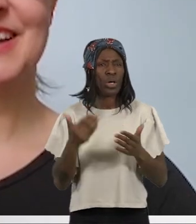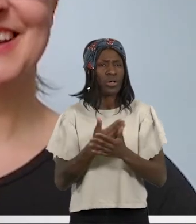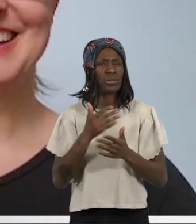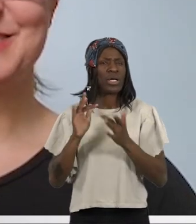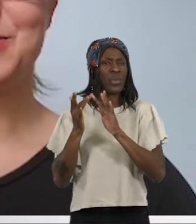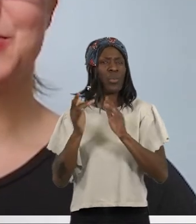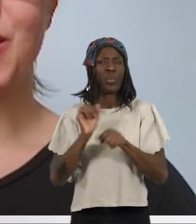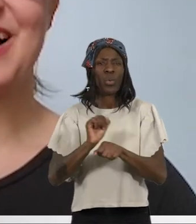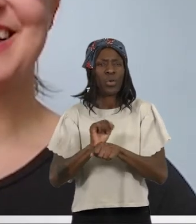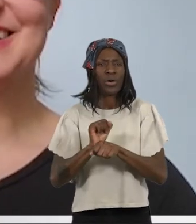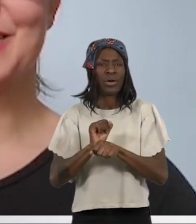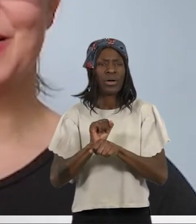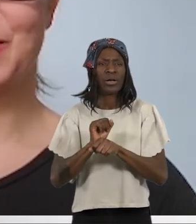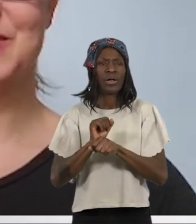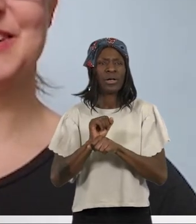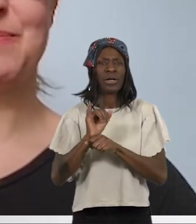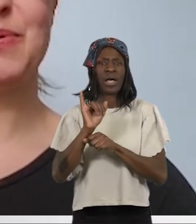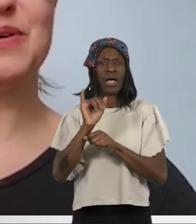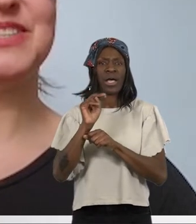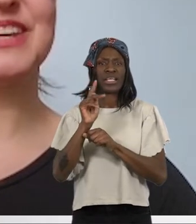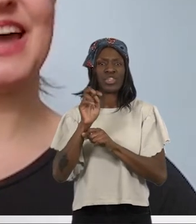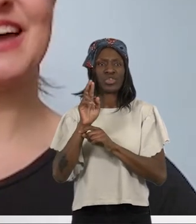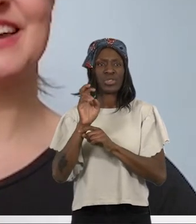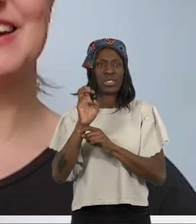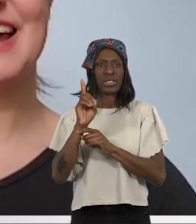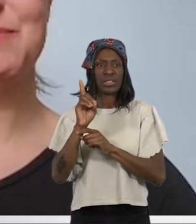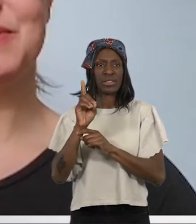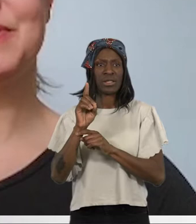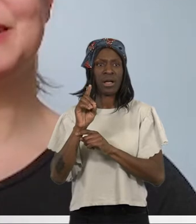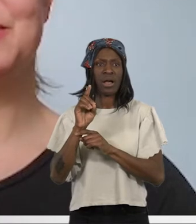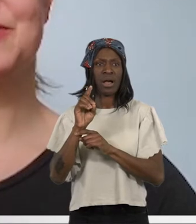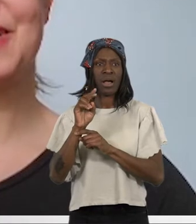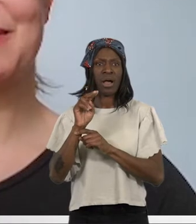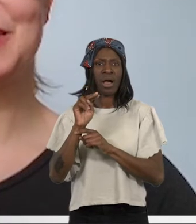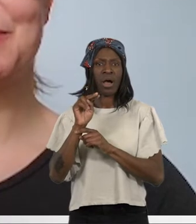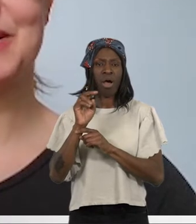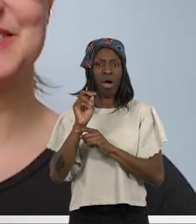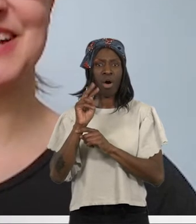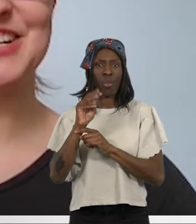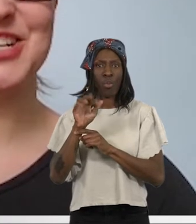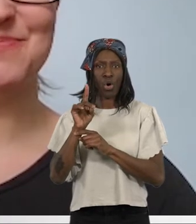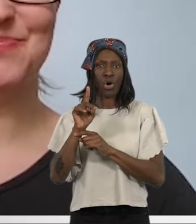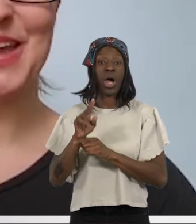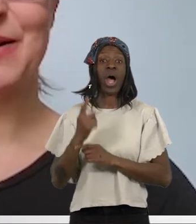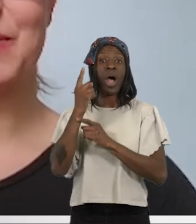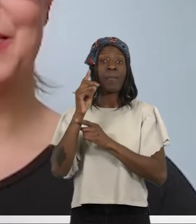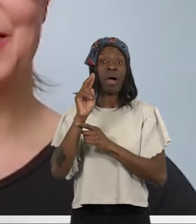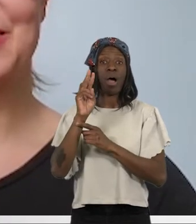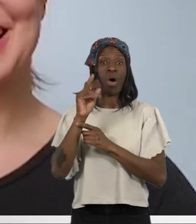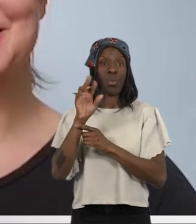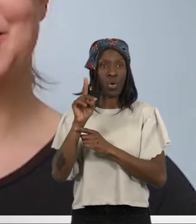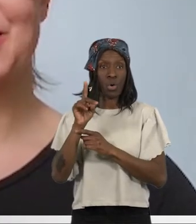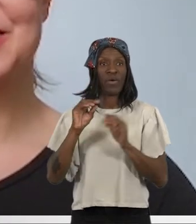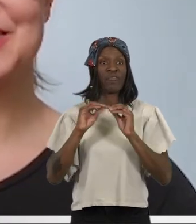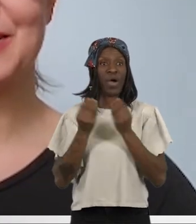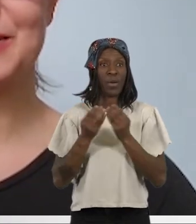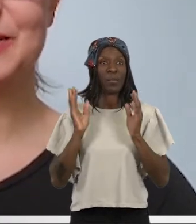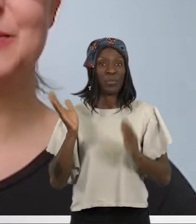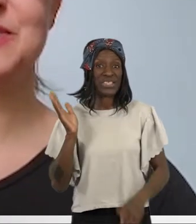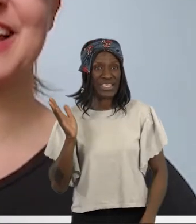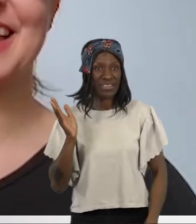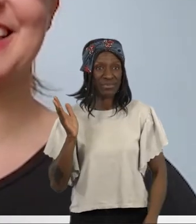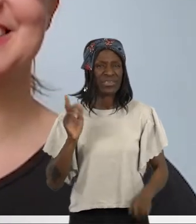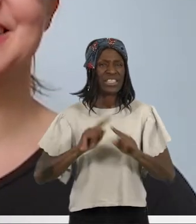works, Intertwined, Onwards and Upwards, and an animal-themed family presentation with a guest artist,